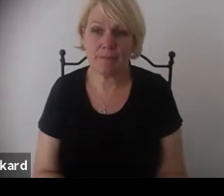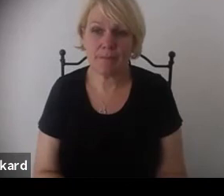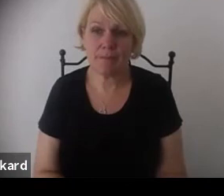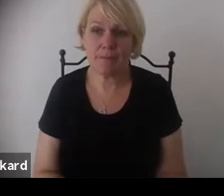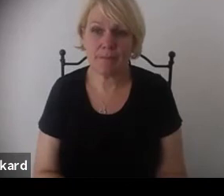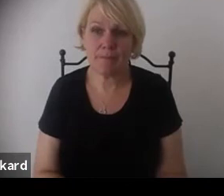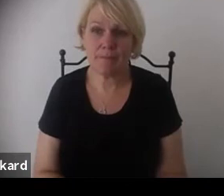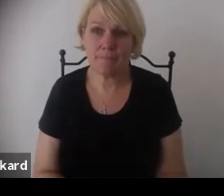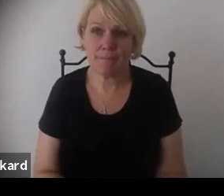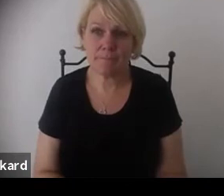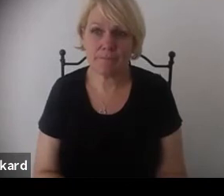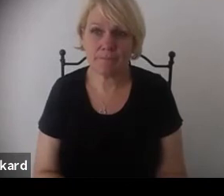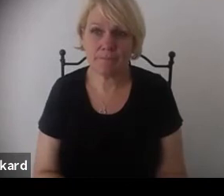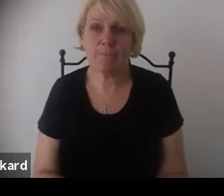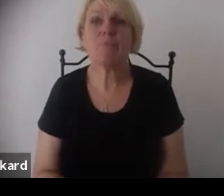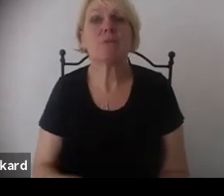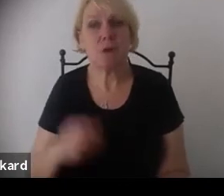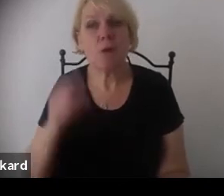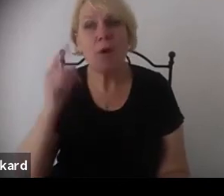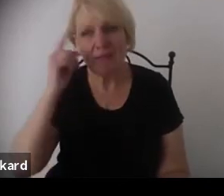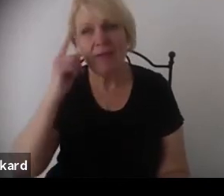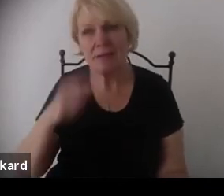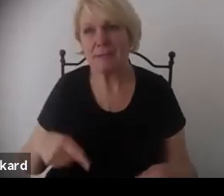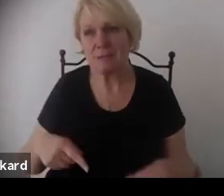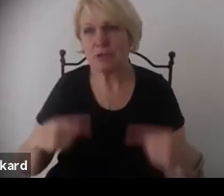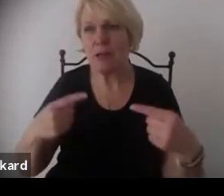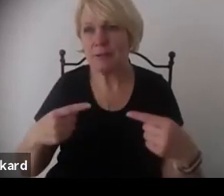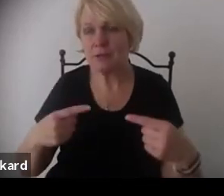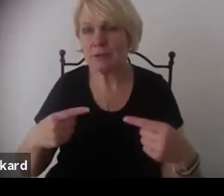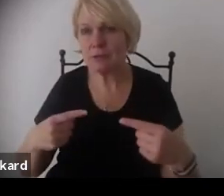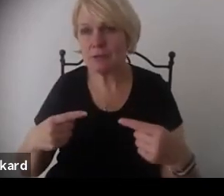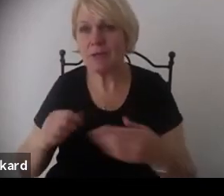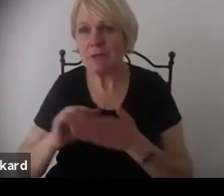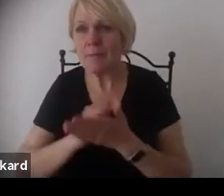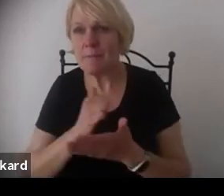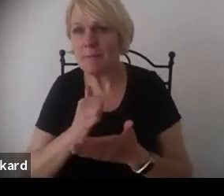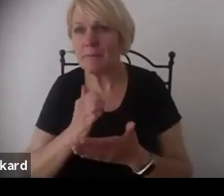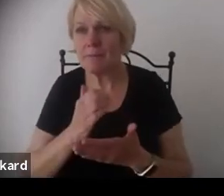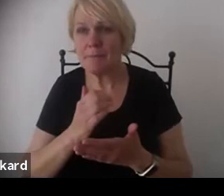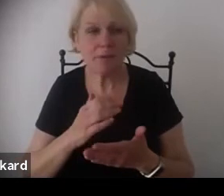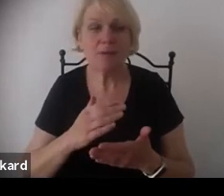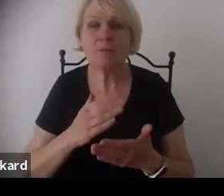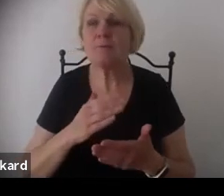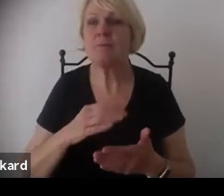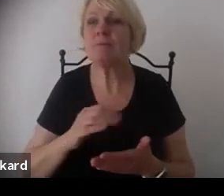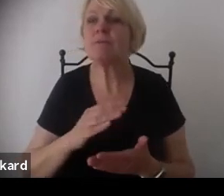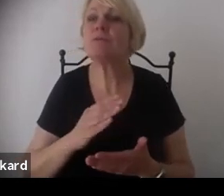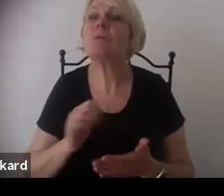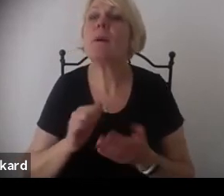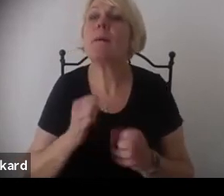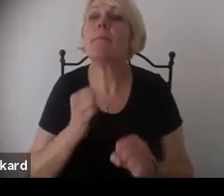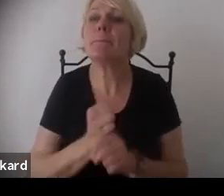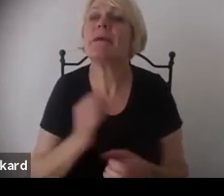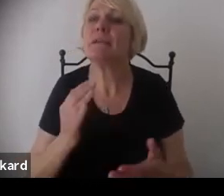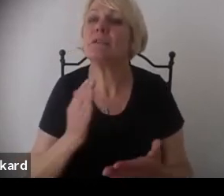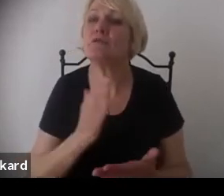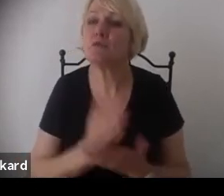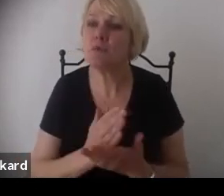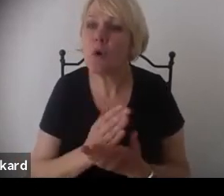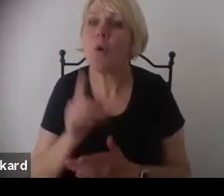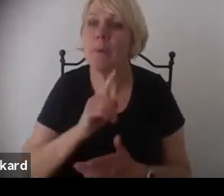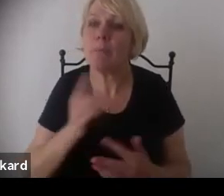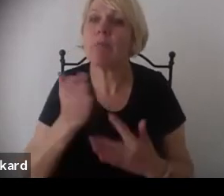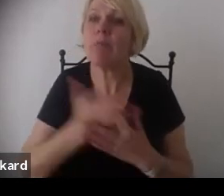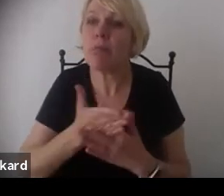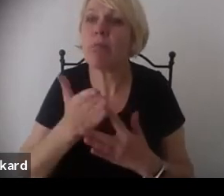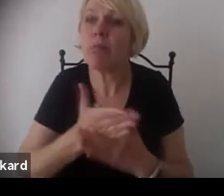I think that's a key challenge, isn't it? Ensuring that people have got access. I mean, there was a comment earlier